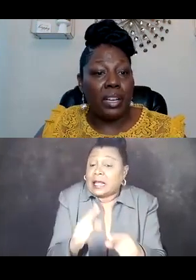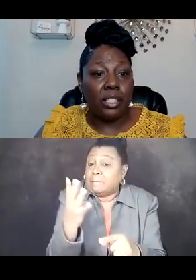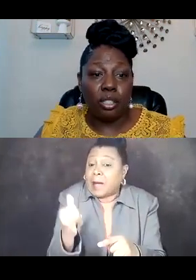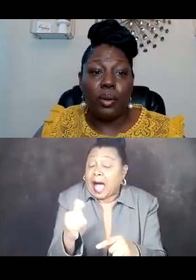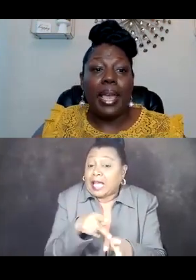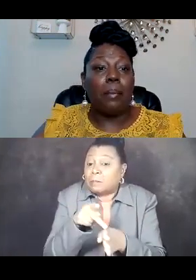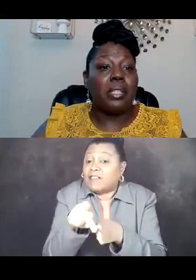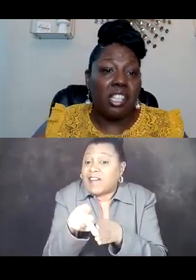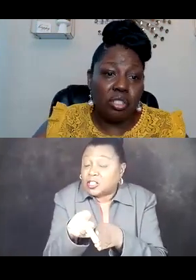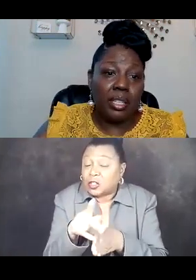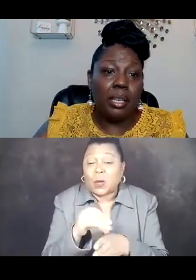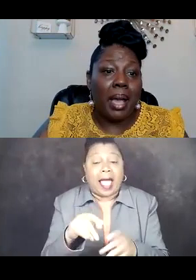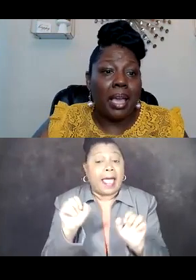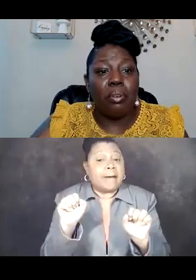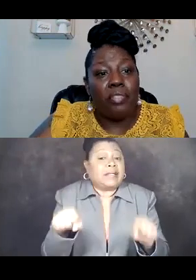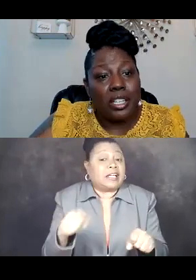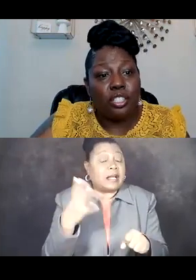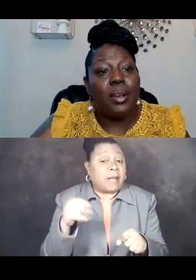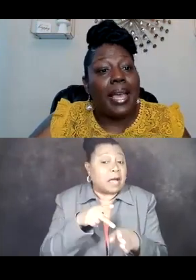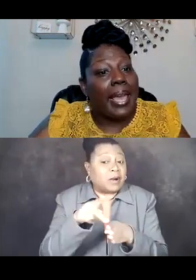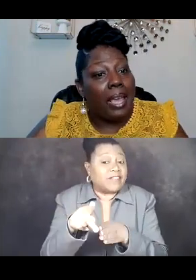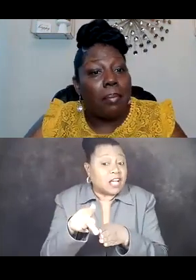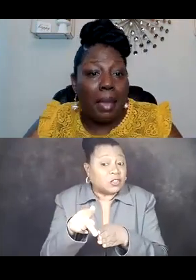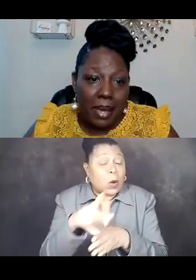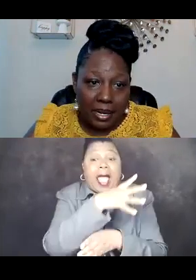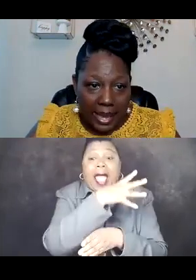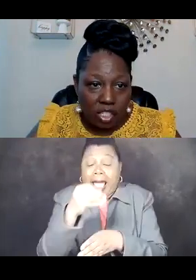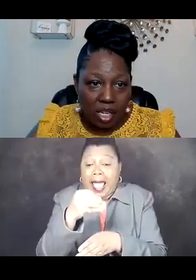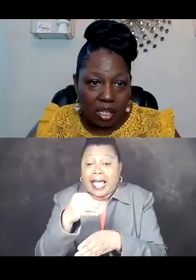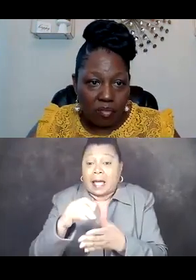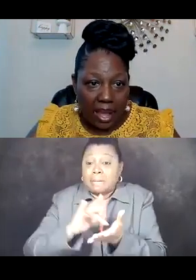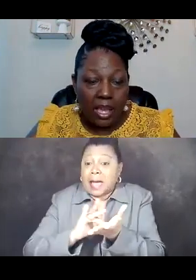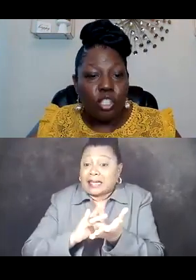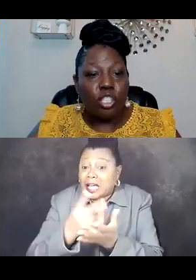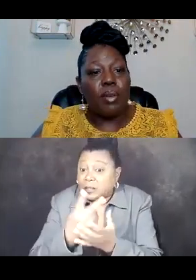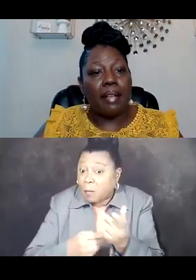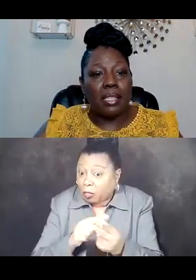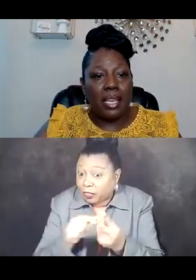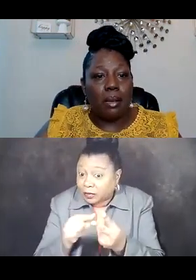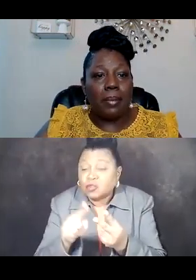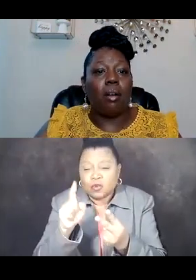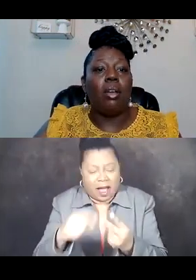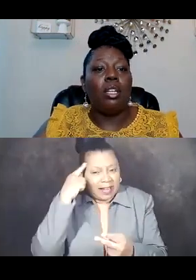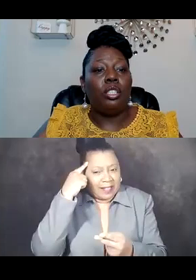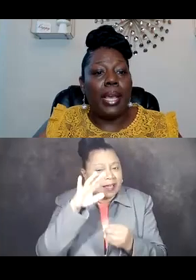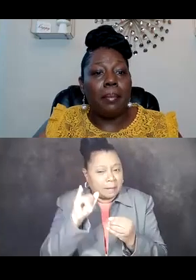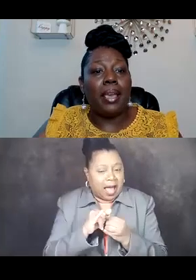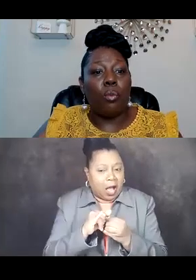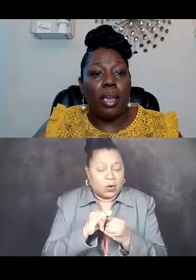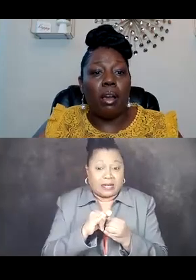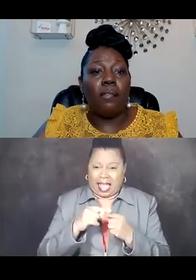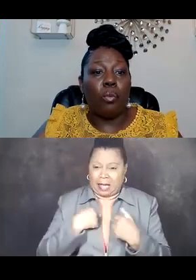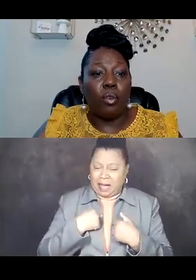a professional, and potentially by a professional and by medication, right? So you have to think about, am